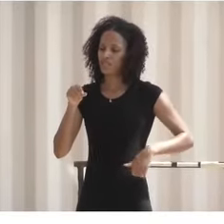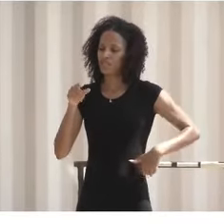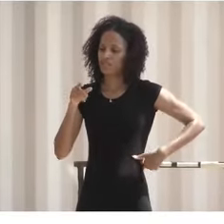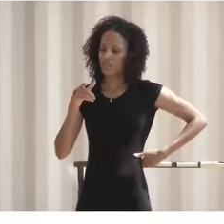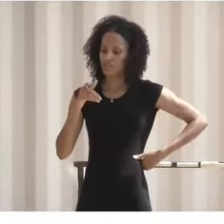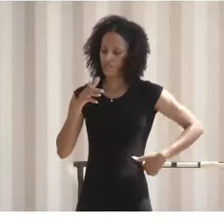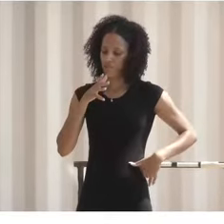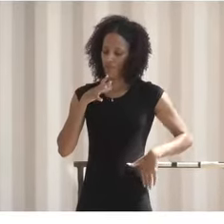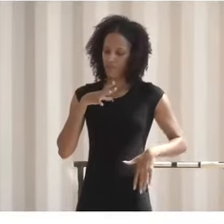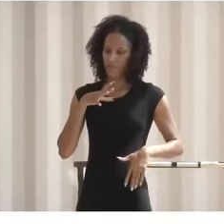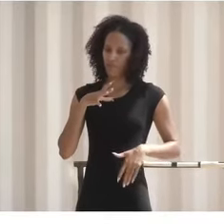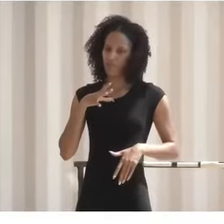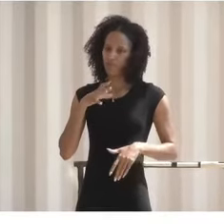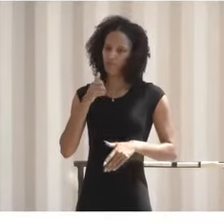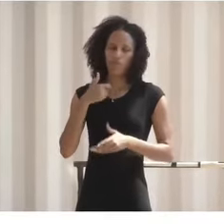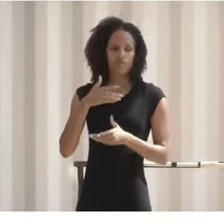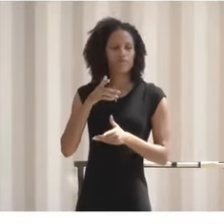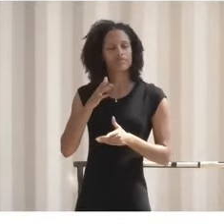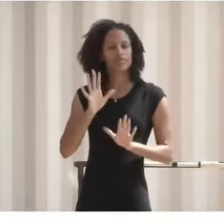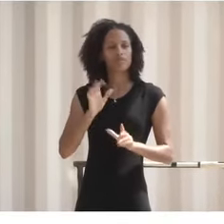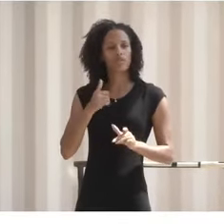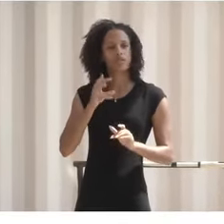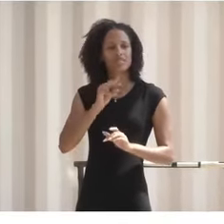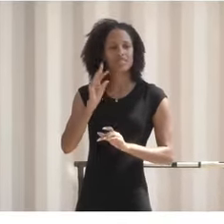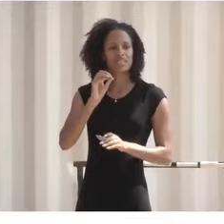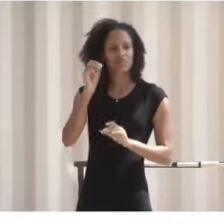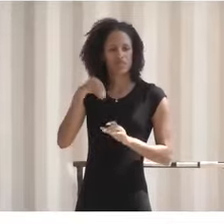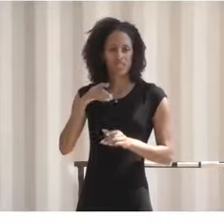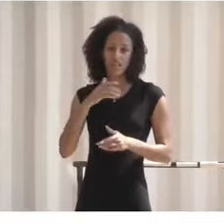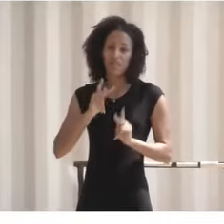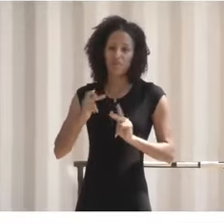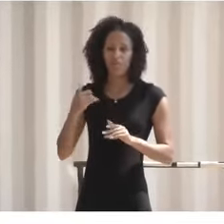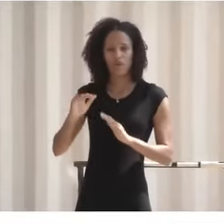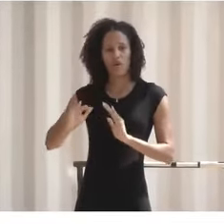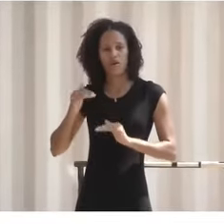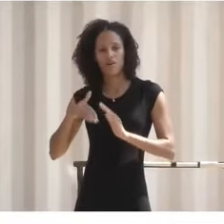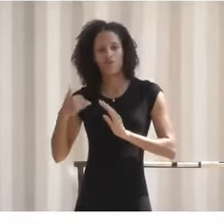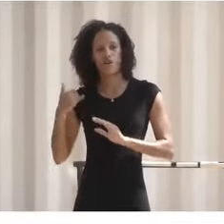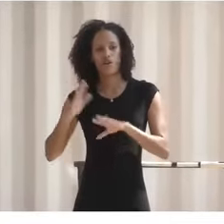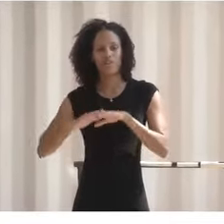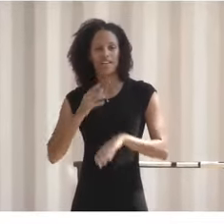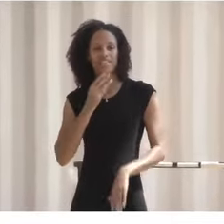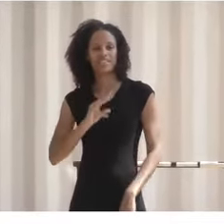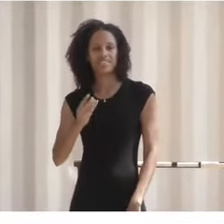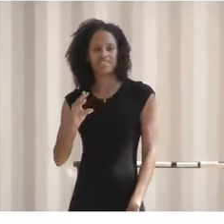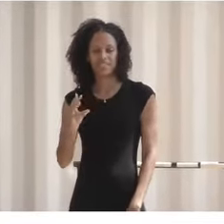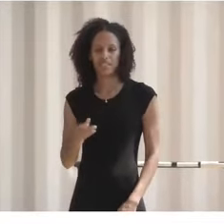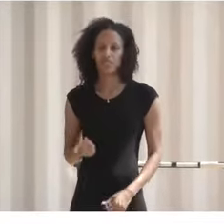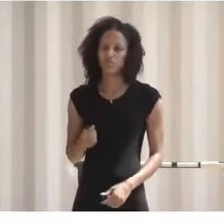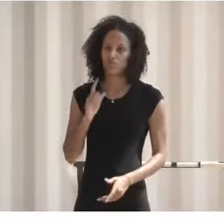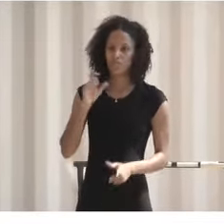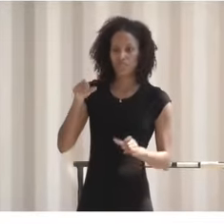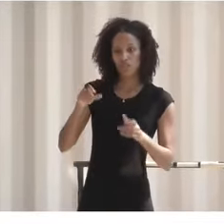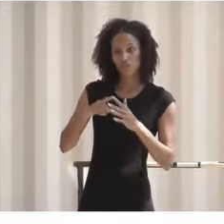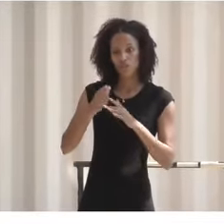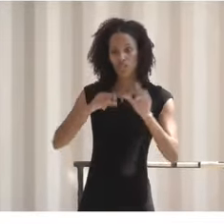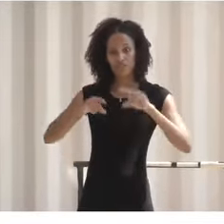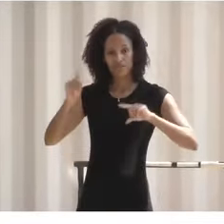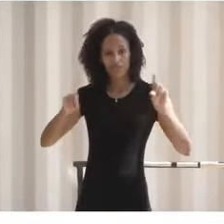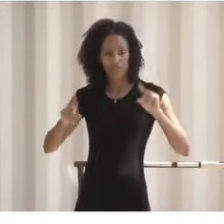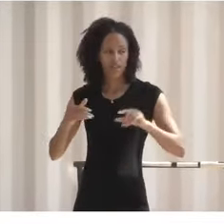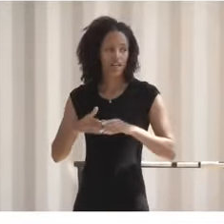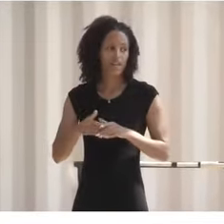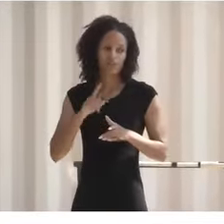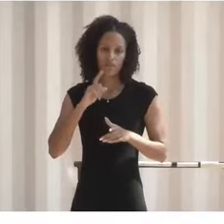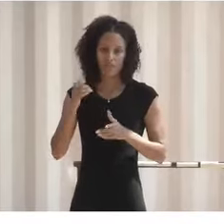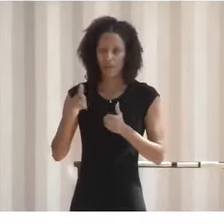people below the age of 16, meaning we have more youth, and meaning then we have to start diversifying interventions for